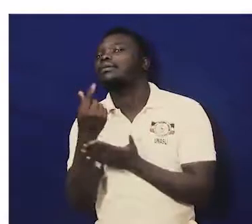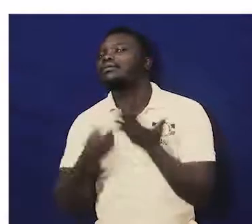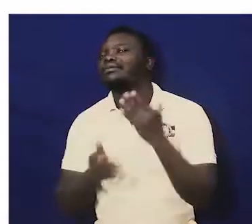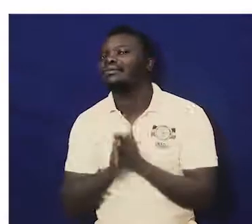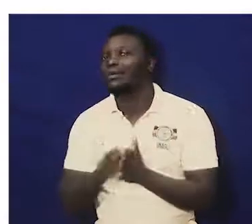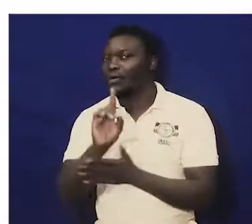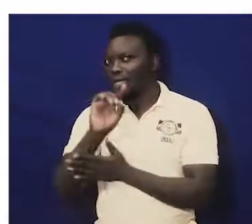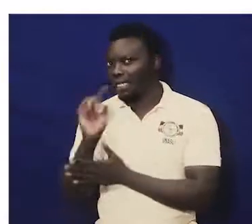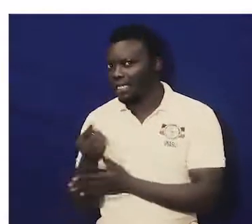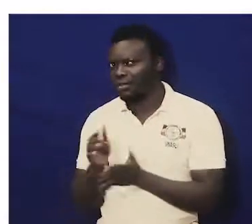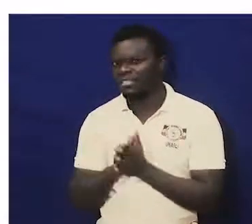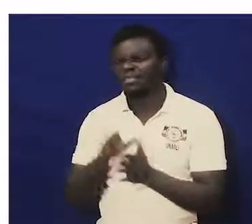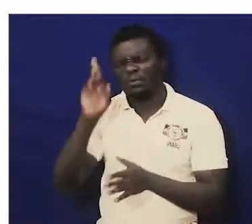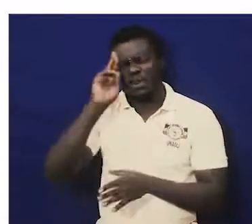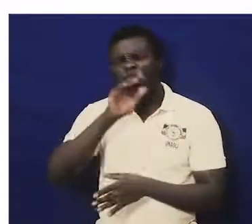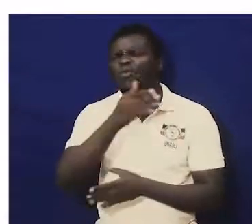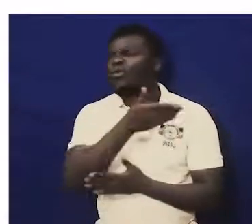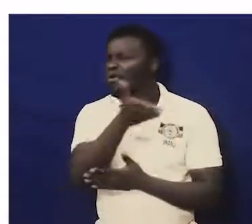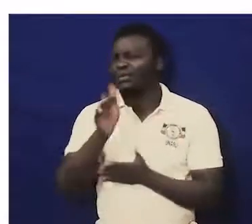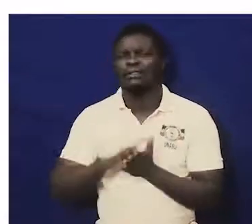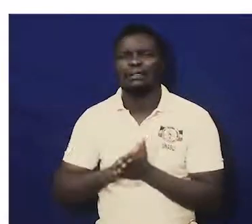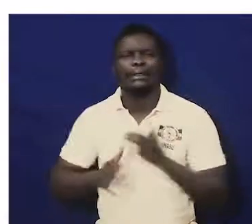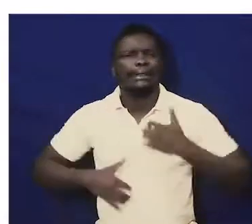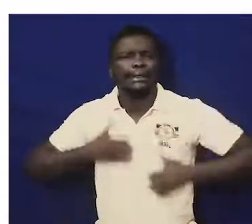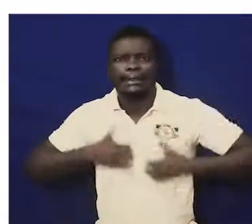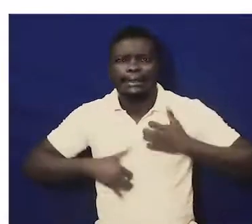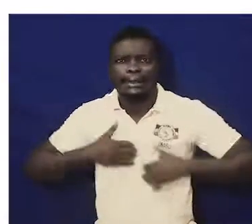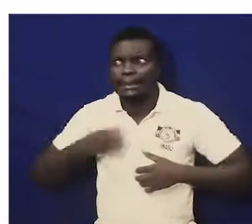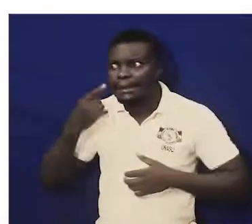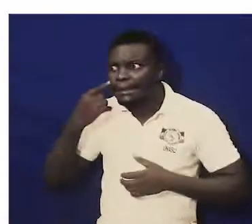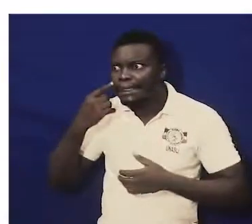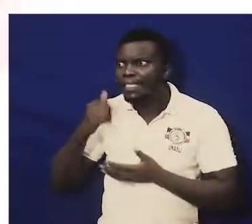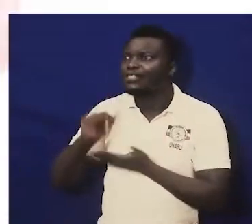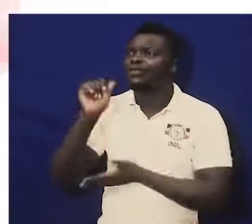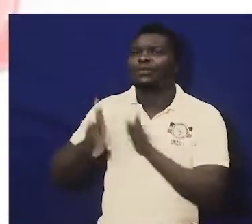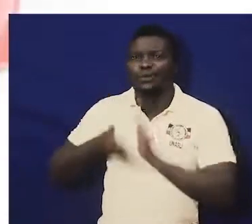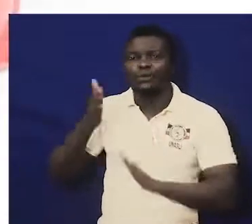when we buy it at about 1,000 shillings.